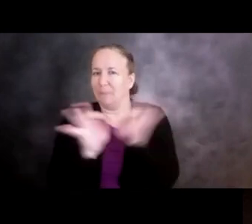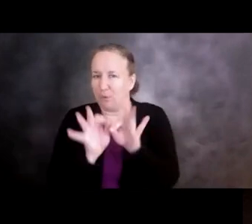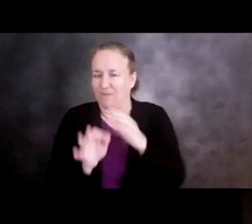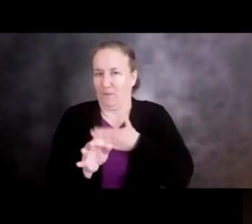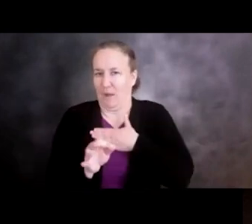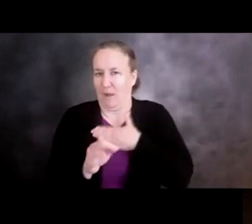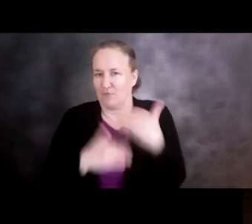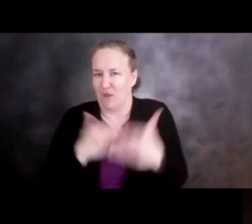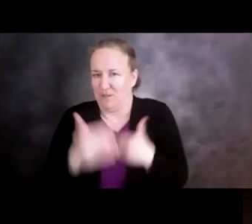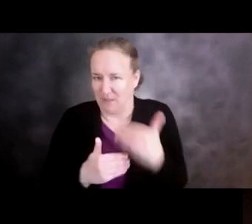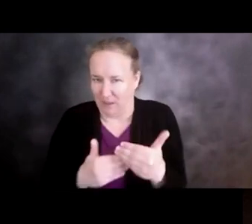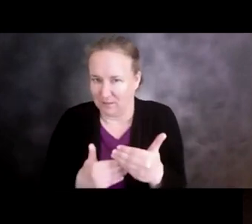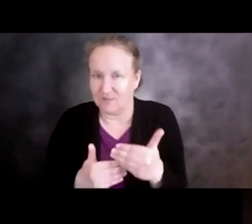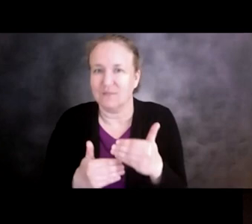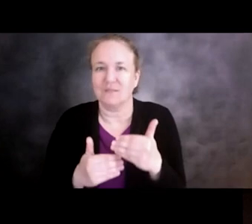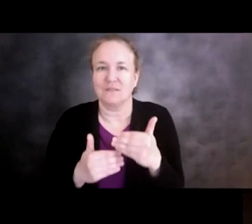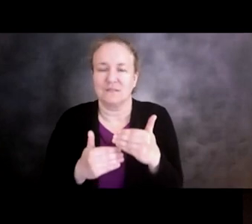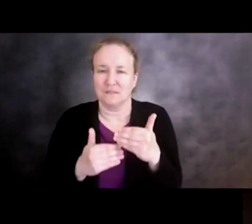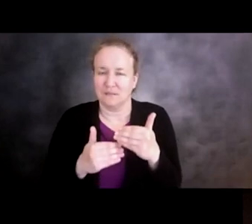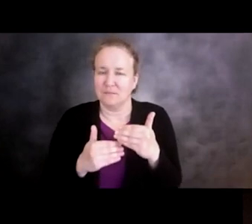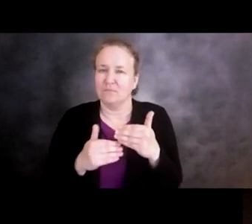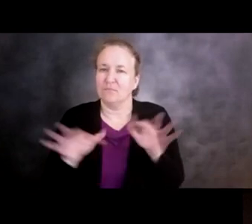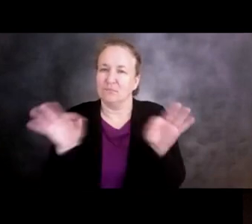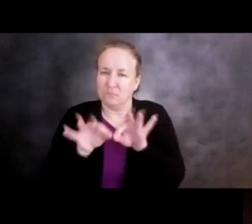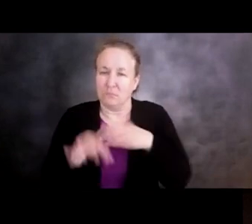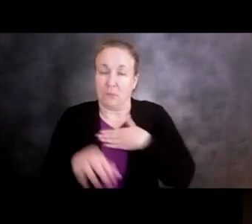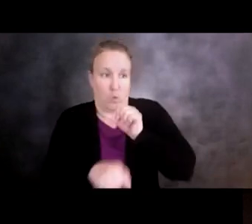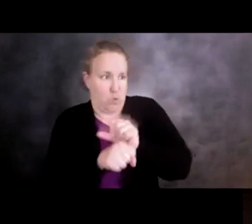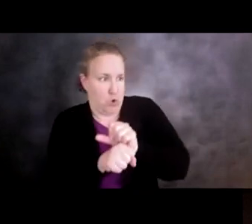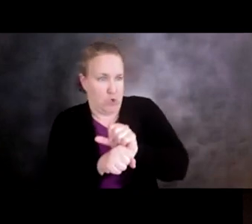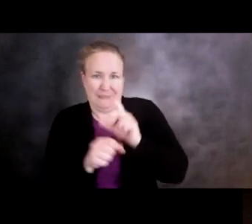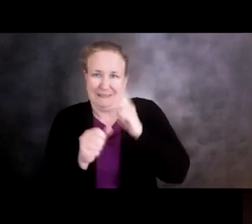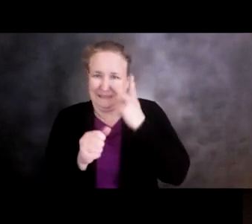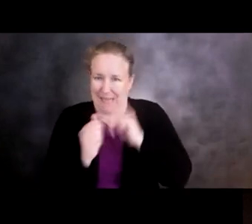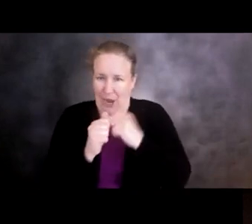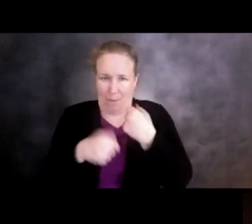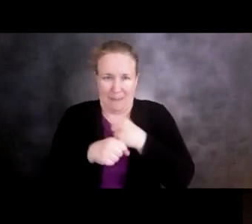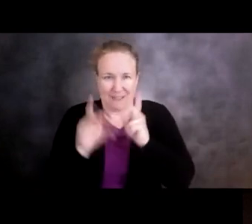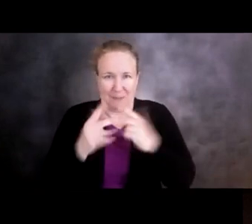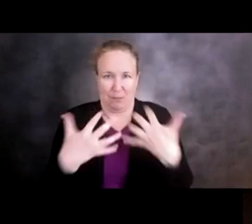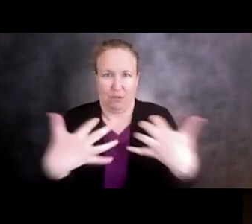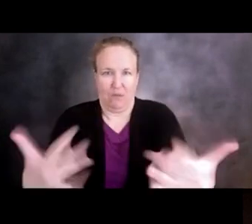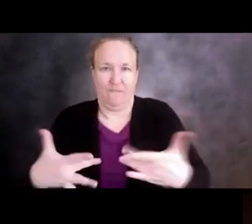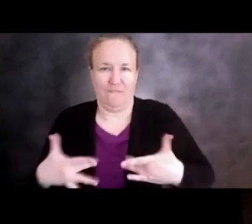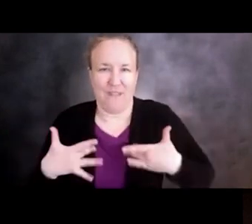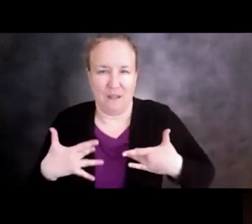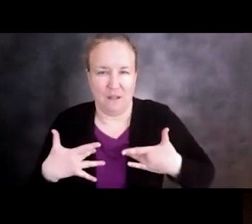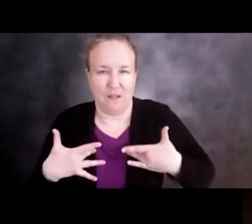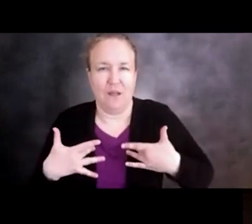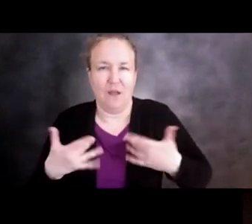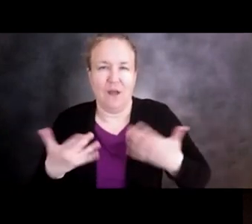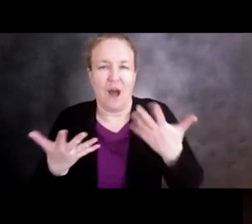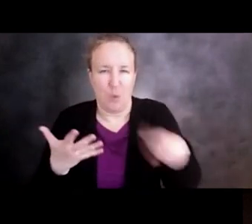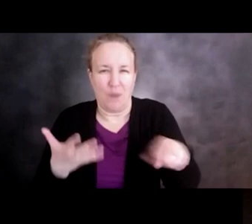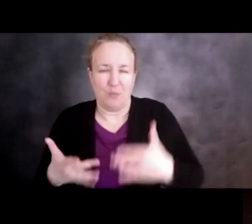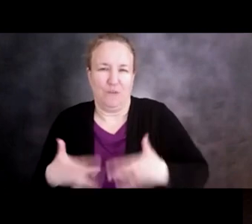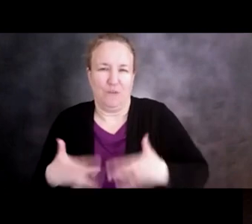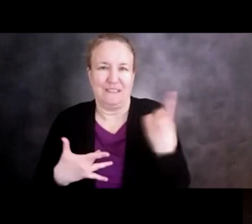just seeing how my work is going to make people feel. I want them to walk away feeling something. So,